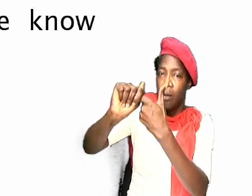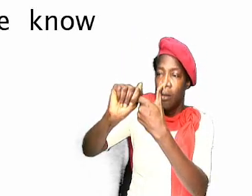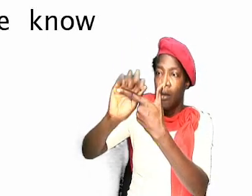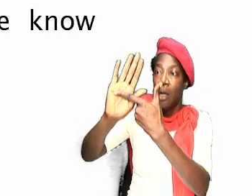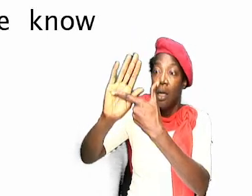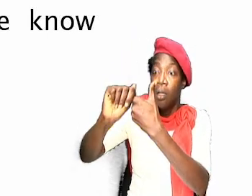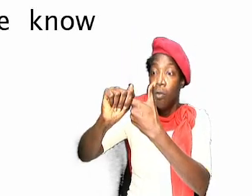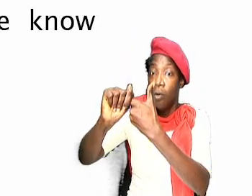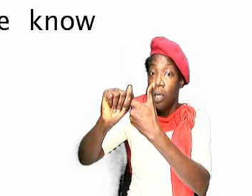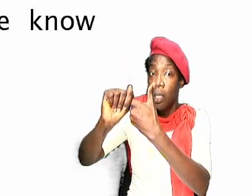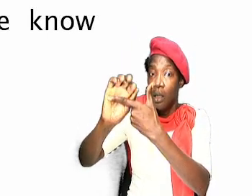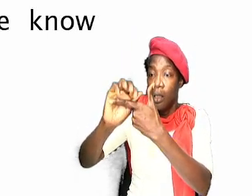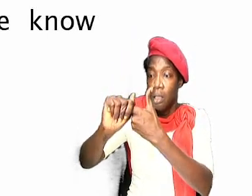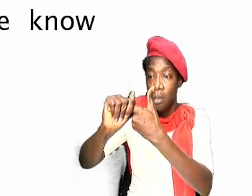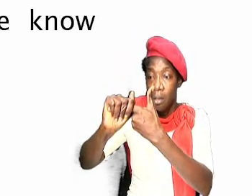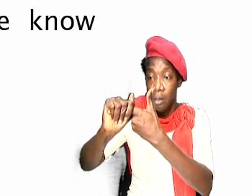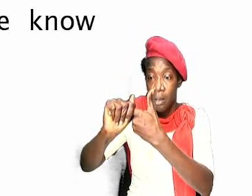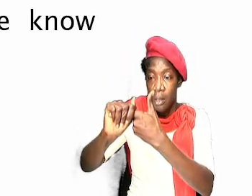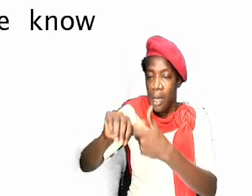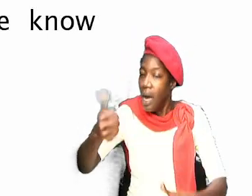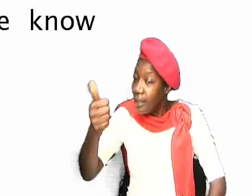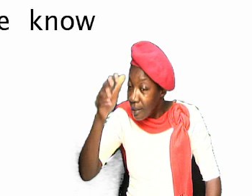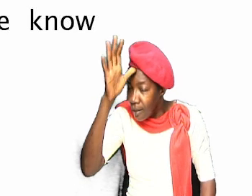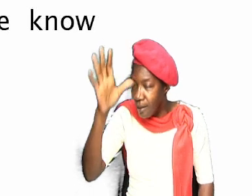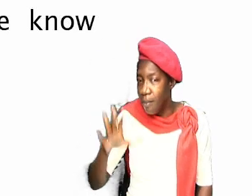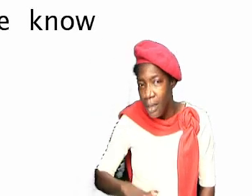And Abishai,